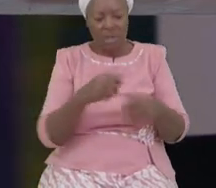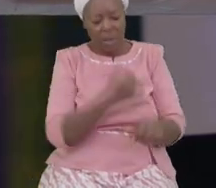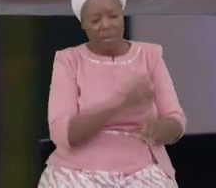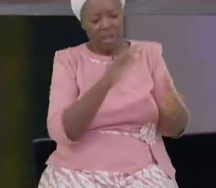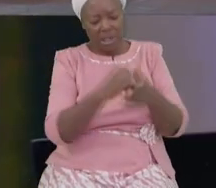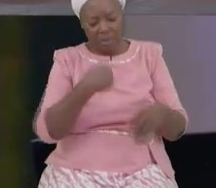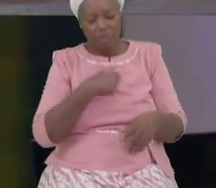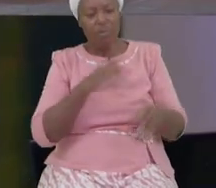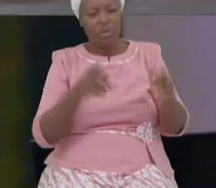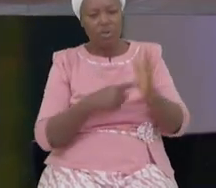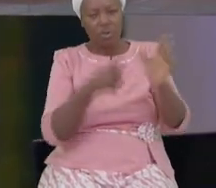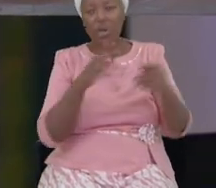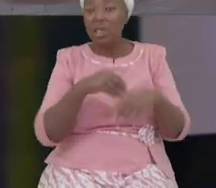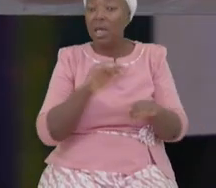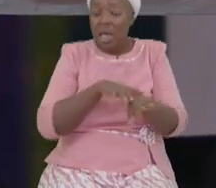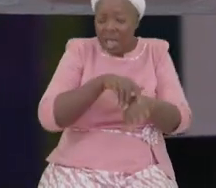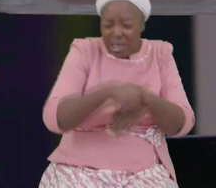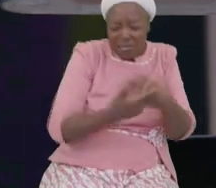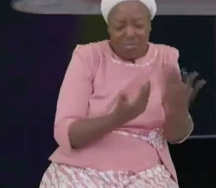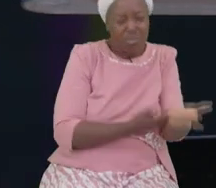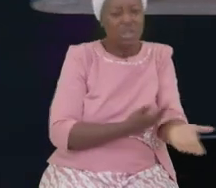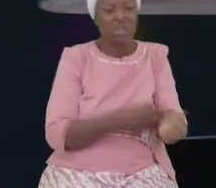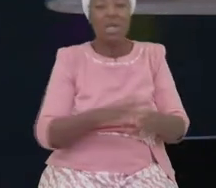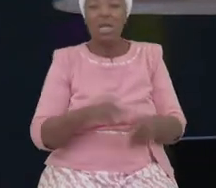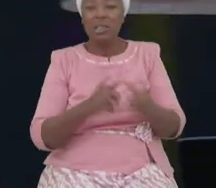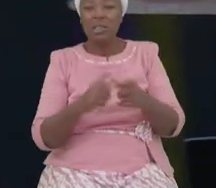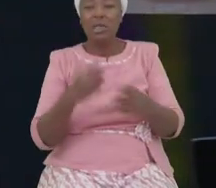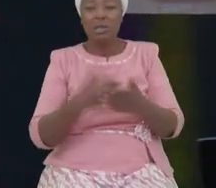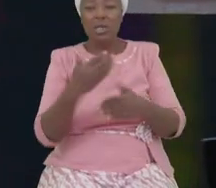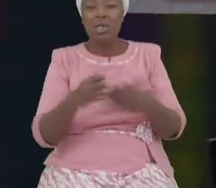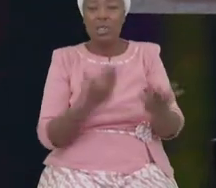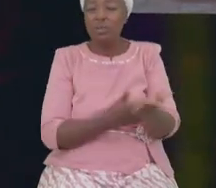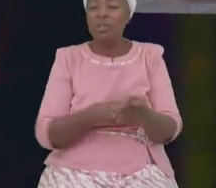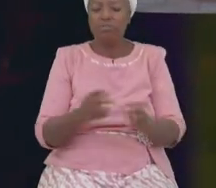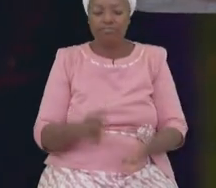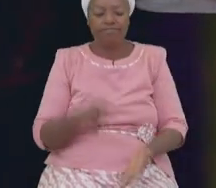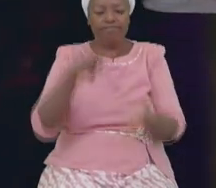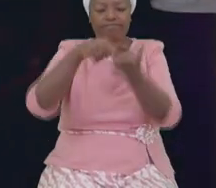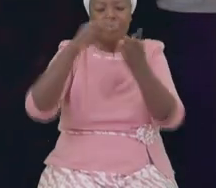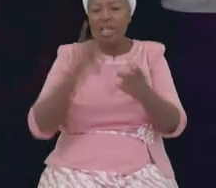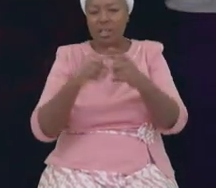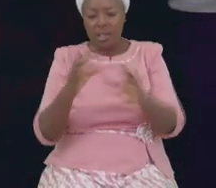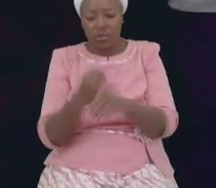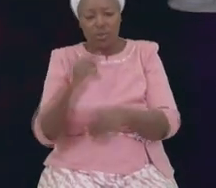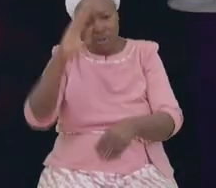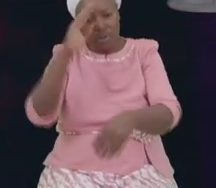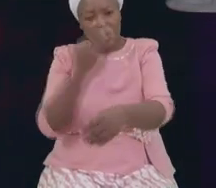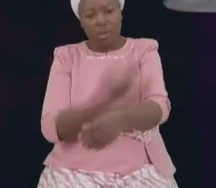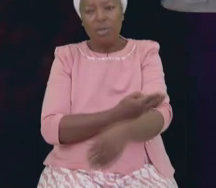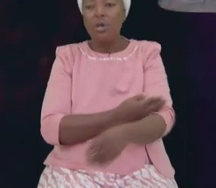very early morning, the first day, the next morning, he rose up, took the son